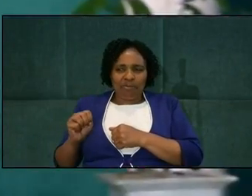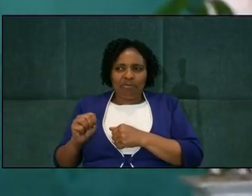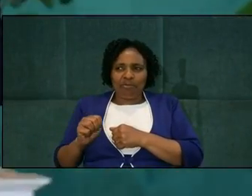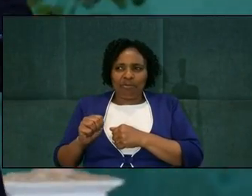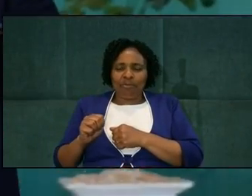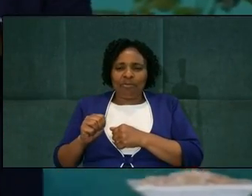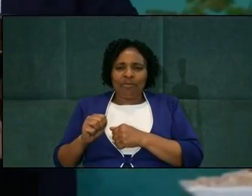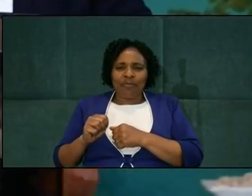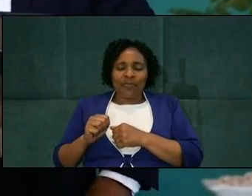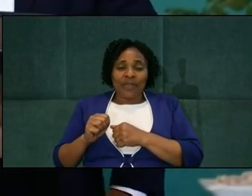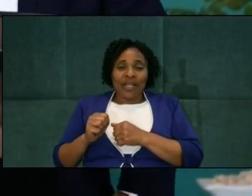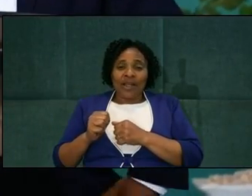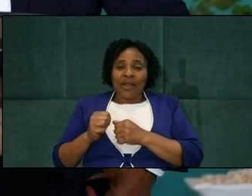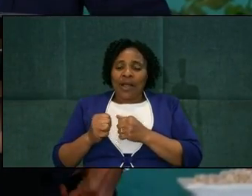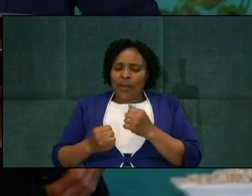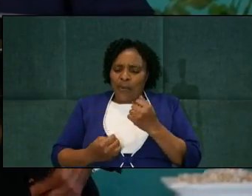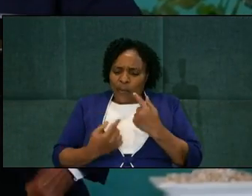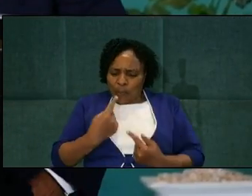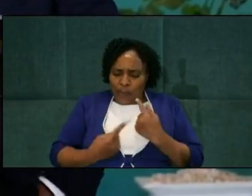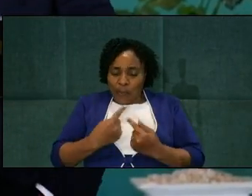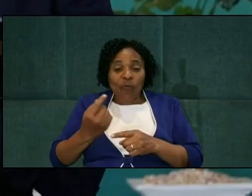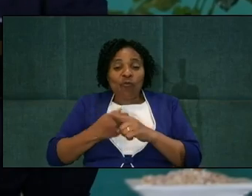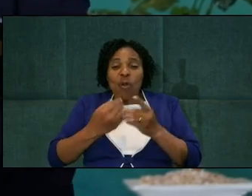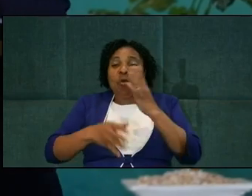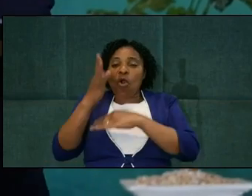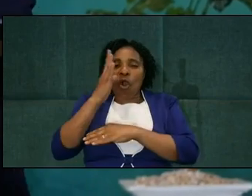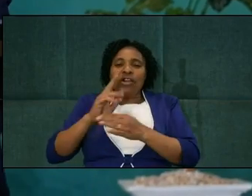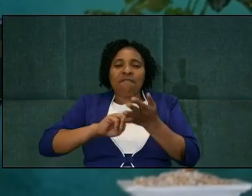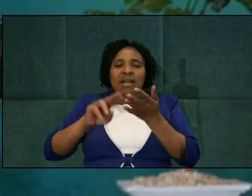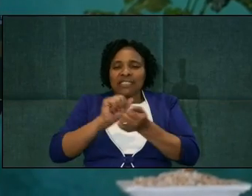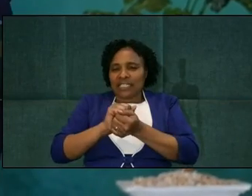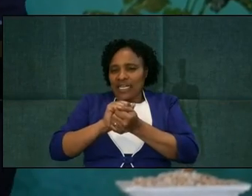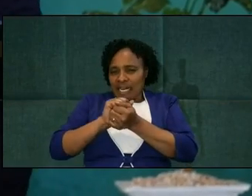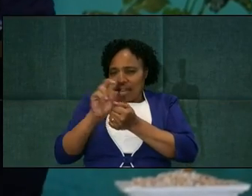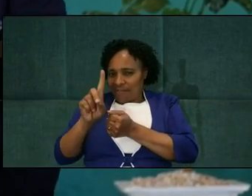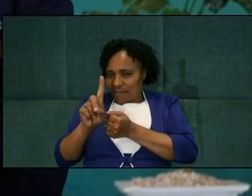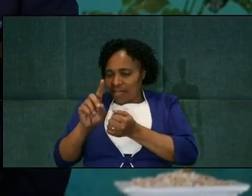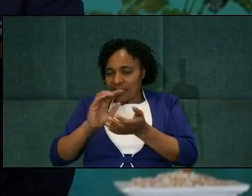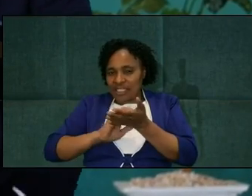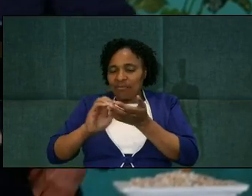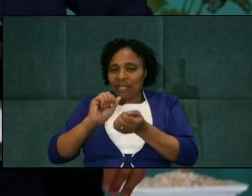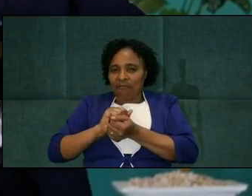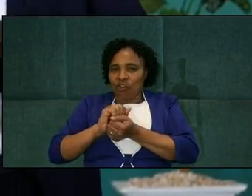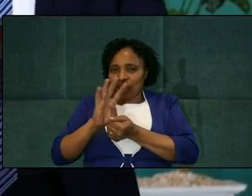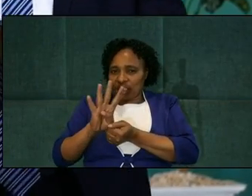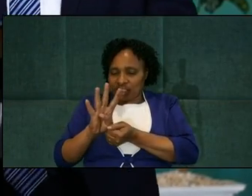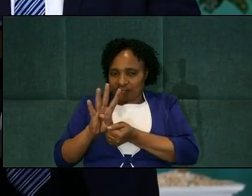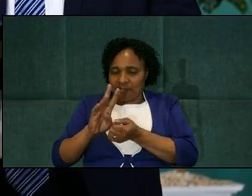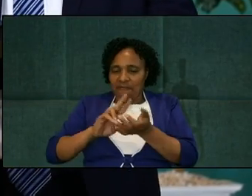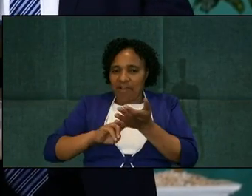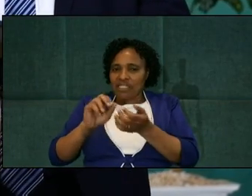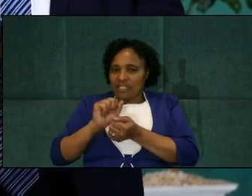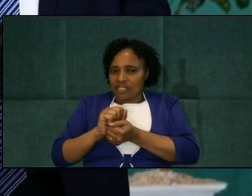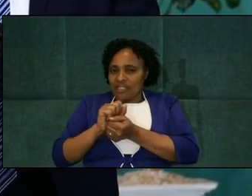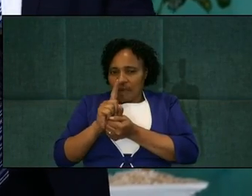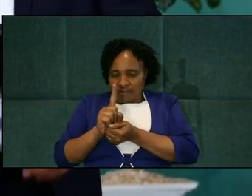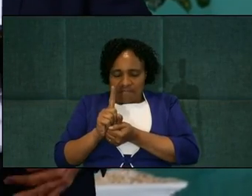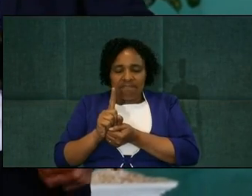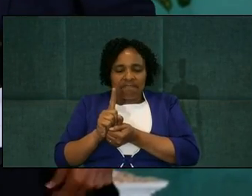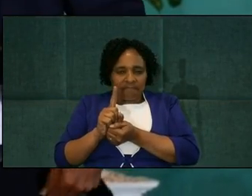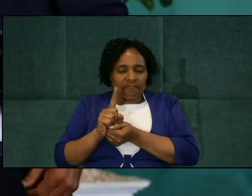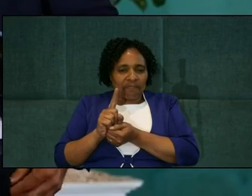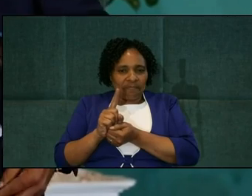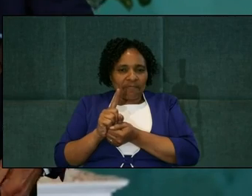You could hear the anger coming out of God. I'm in verse 11 of chapter 4, chapter 14. I'm in verse 11, chapter 14, verse